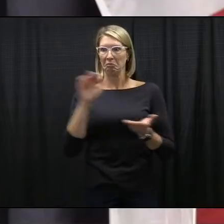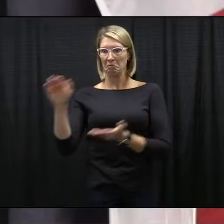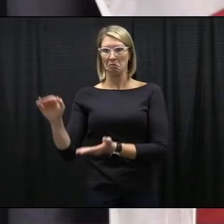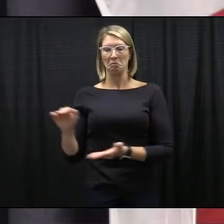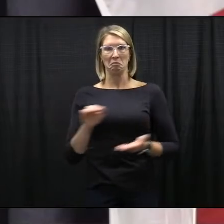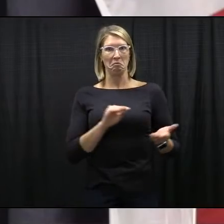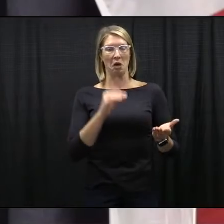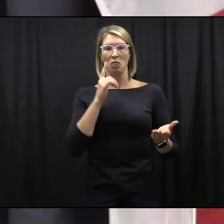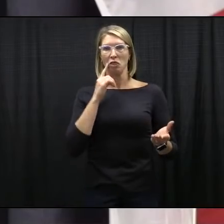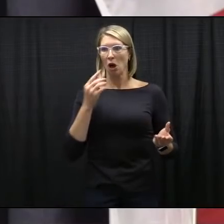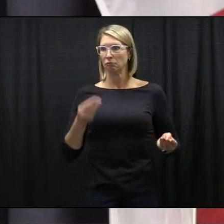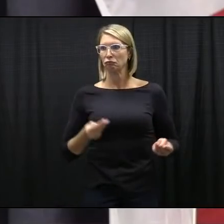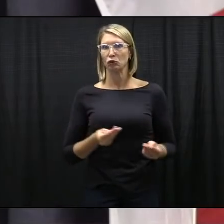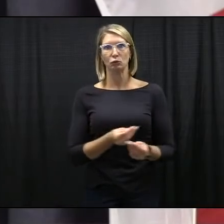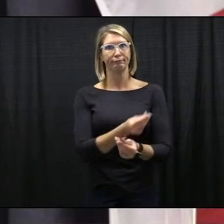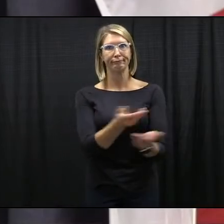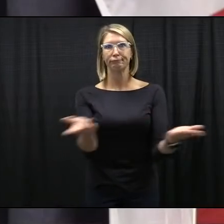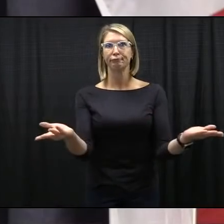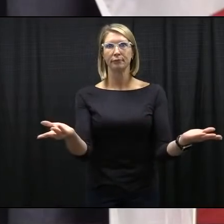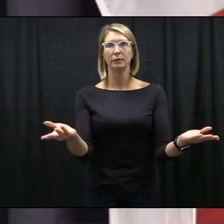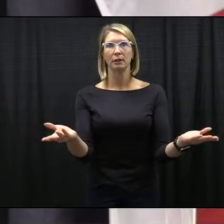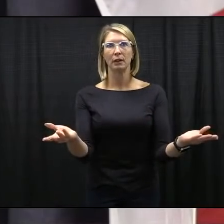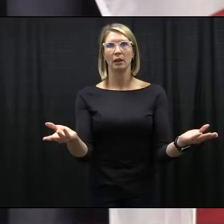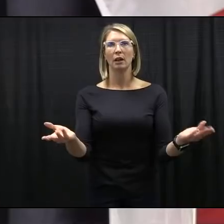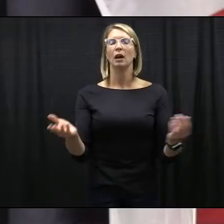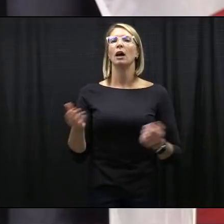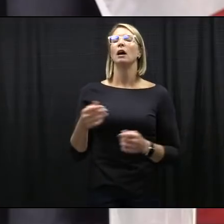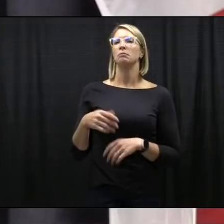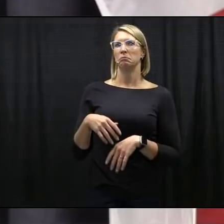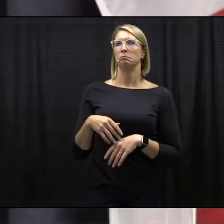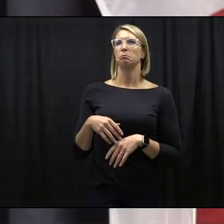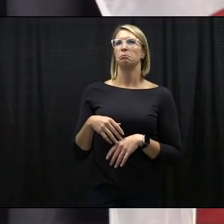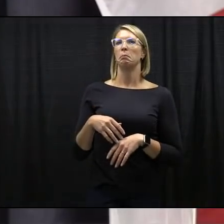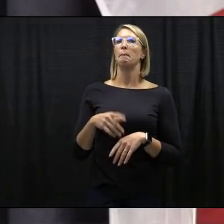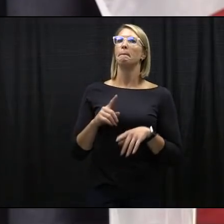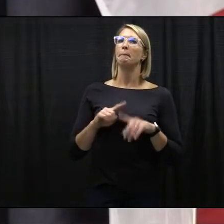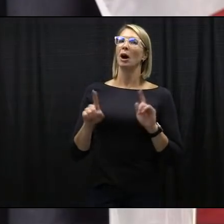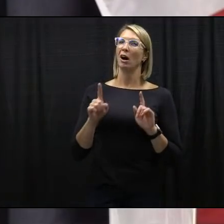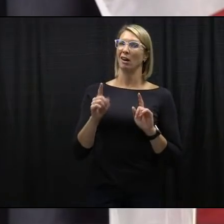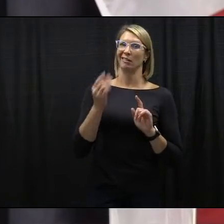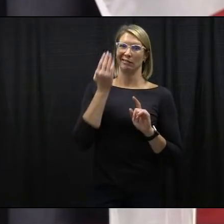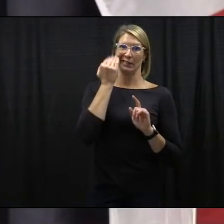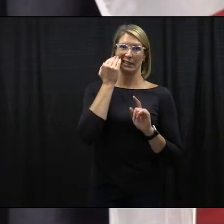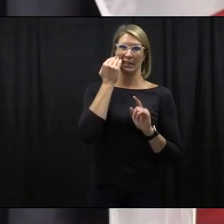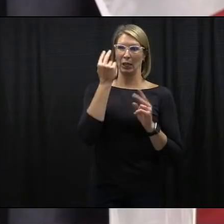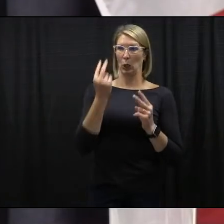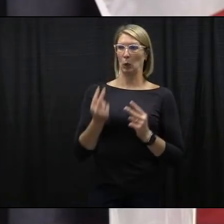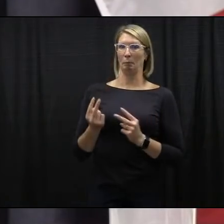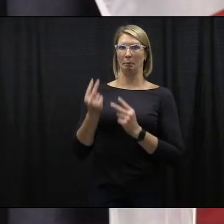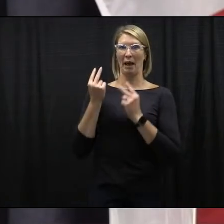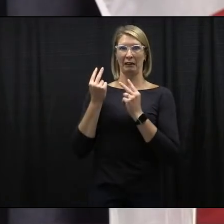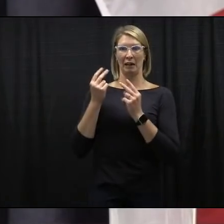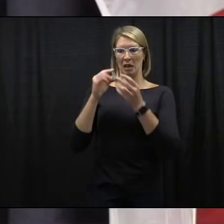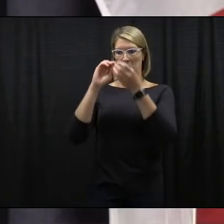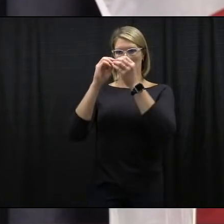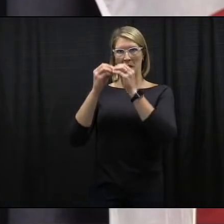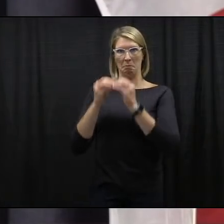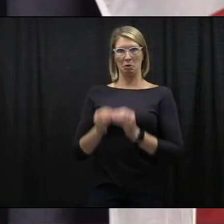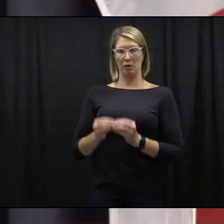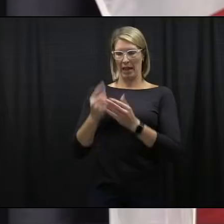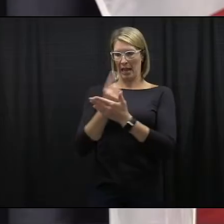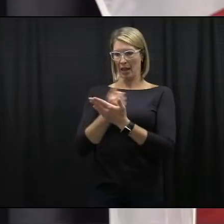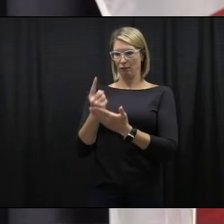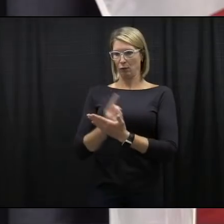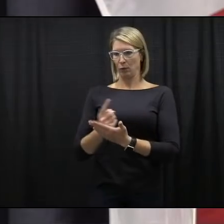or customarily, we've seen lower vaccine rates on Sundays and Mondays in the western and